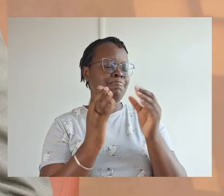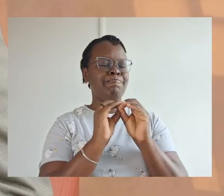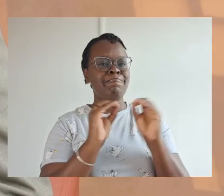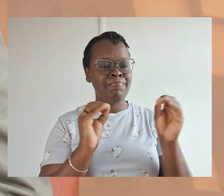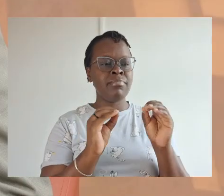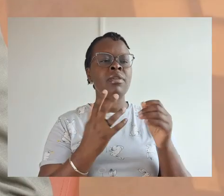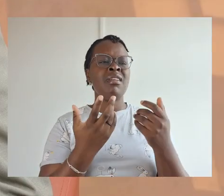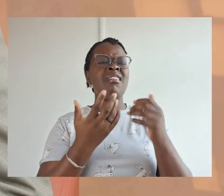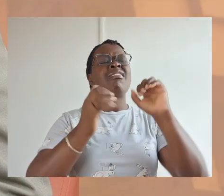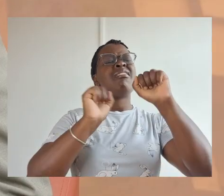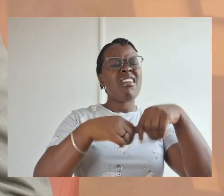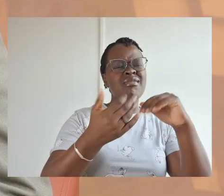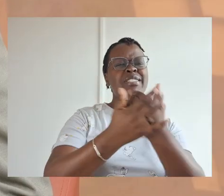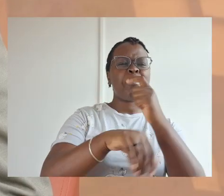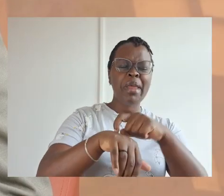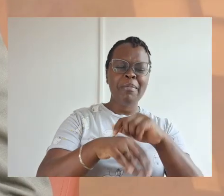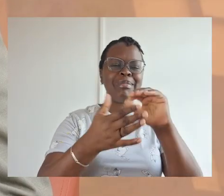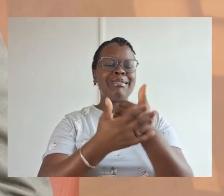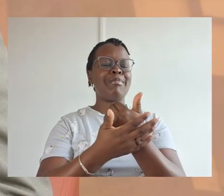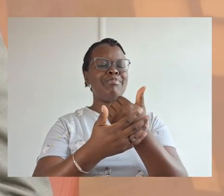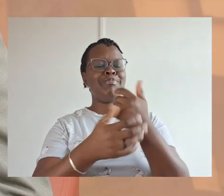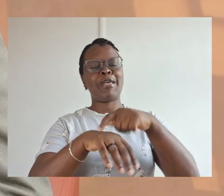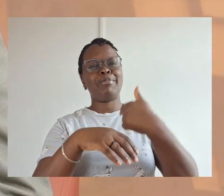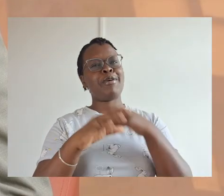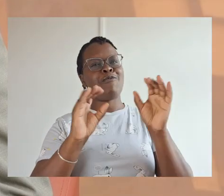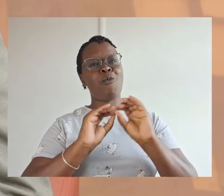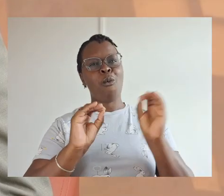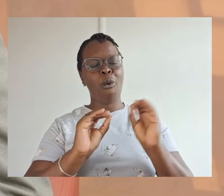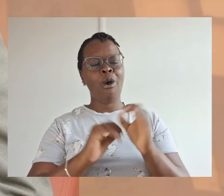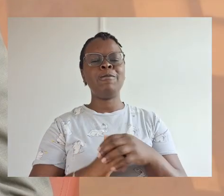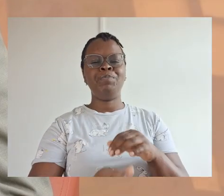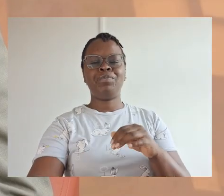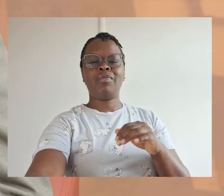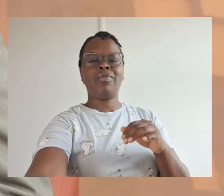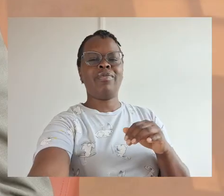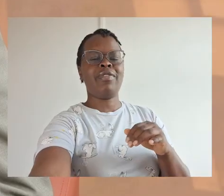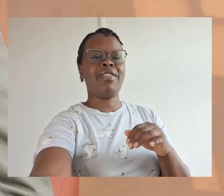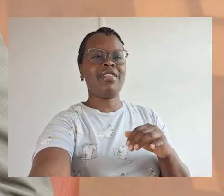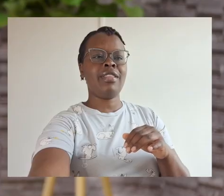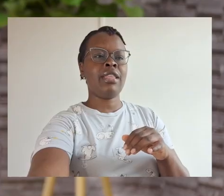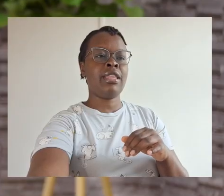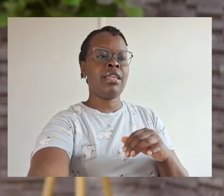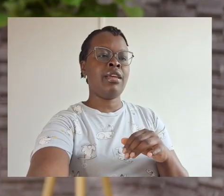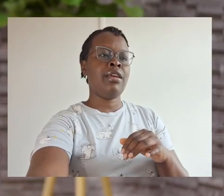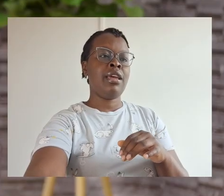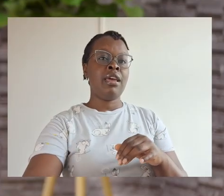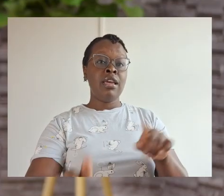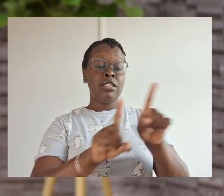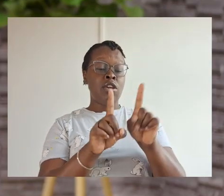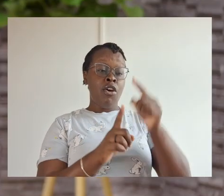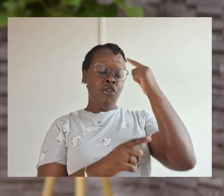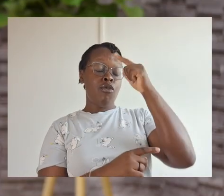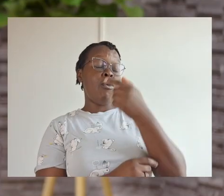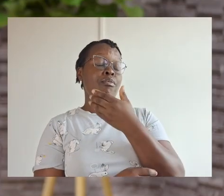said, no. Yes, we do sometimes, but I have to share a book with 15 other girls. And you